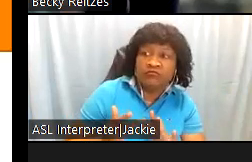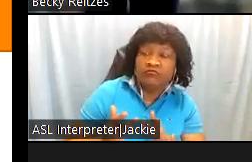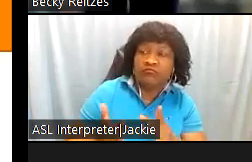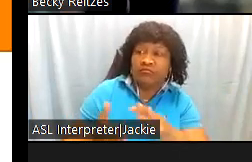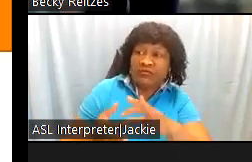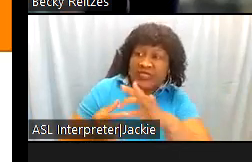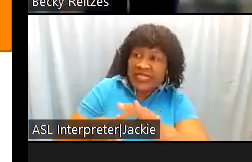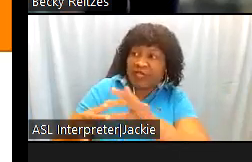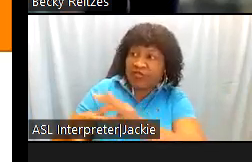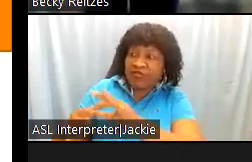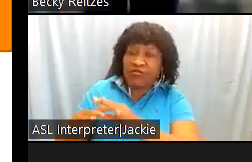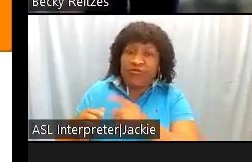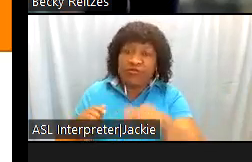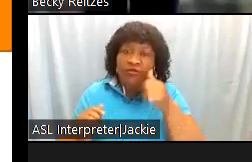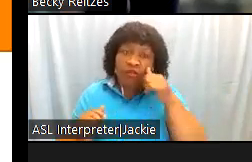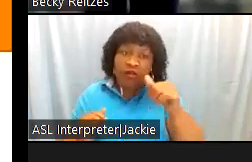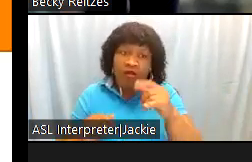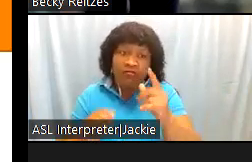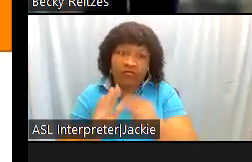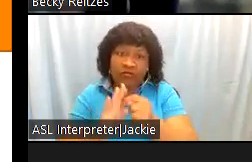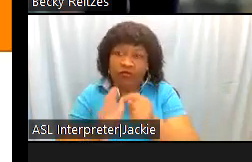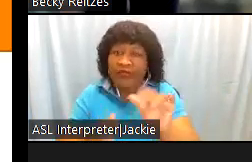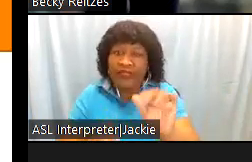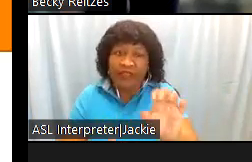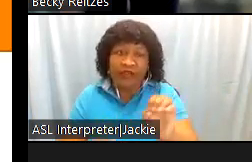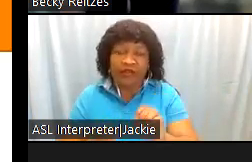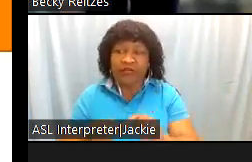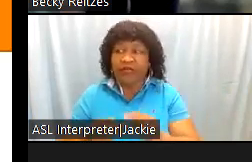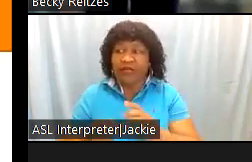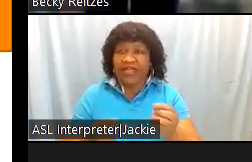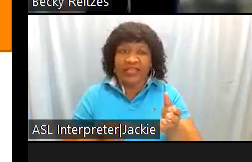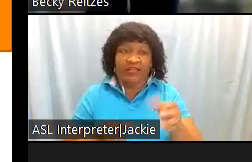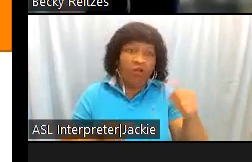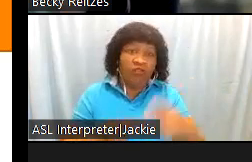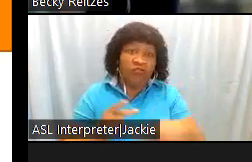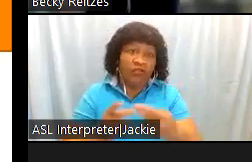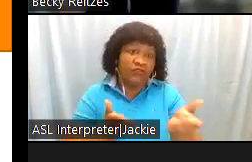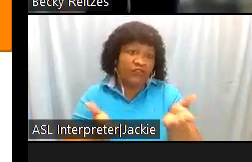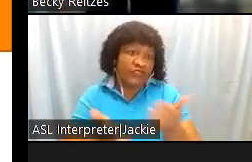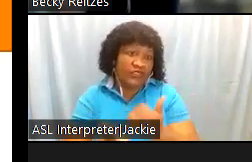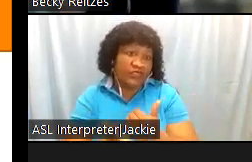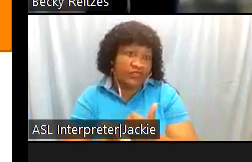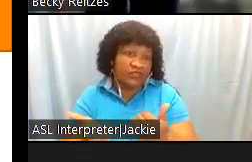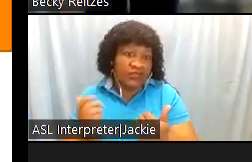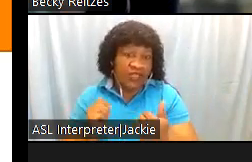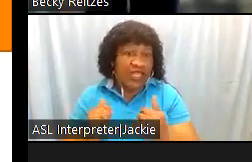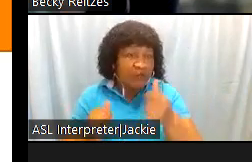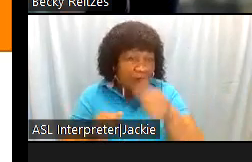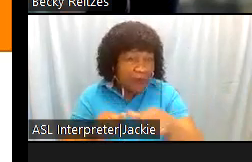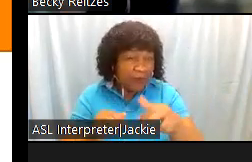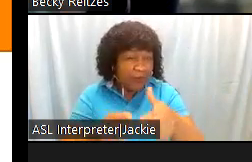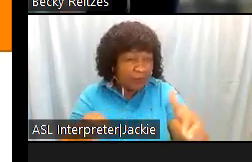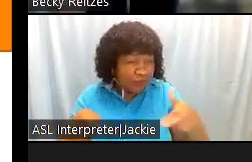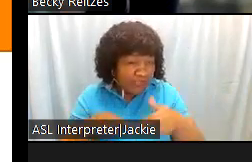to longer term care, and the services are regional based, so it depends on